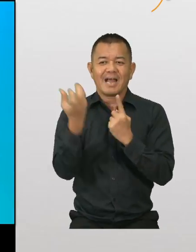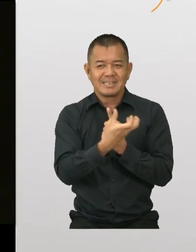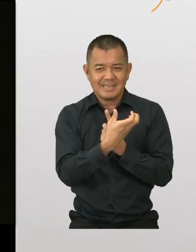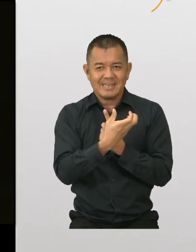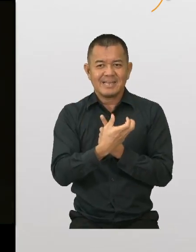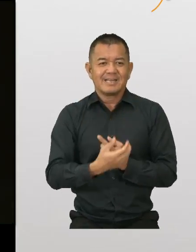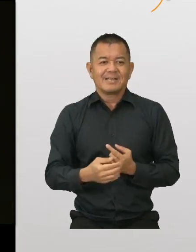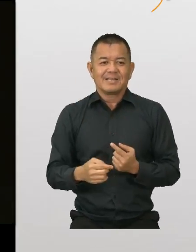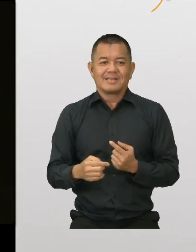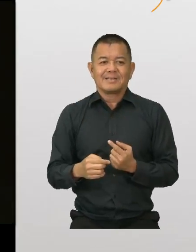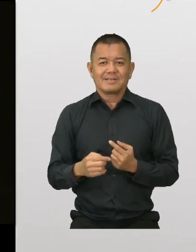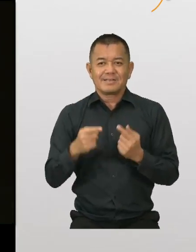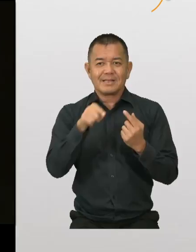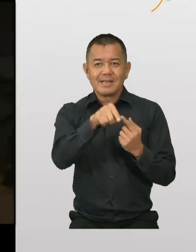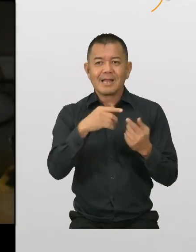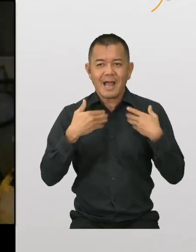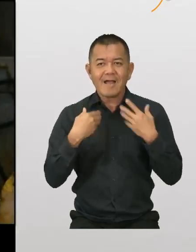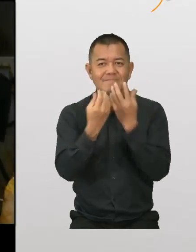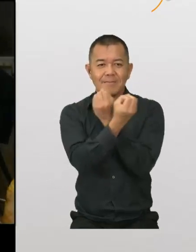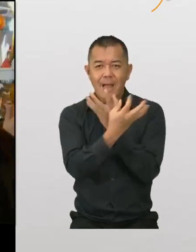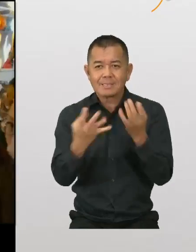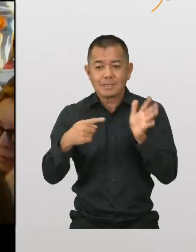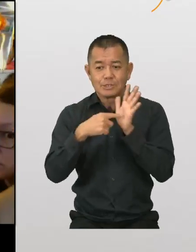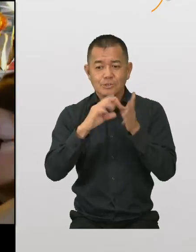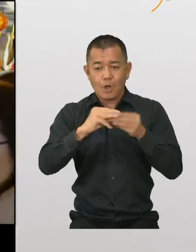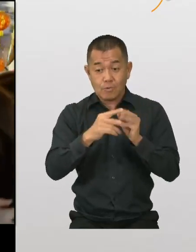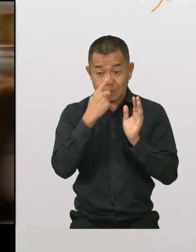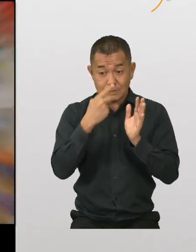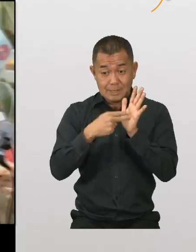are familiar to us. Let us take a look.